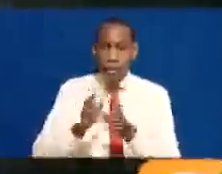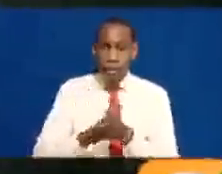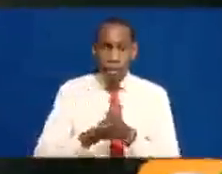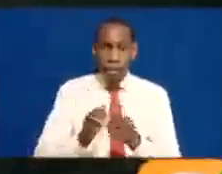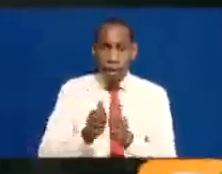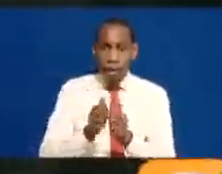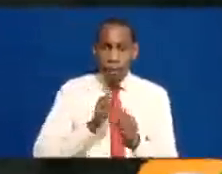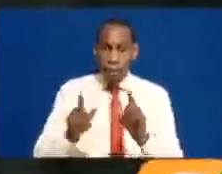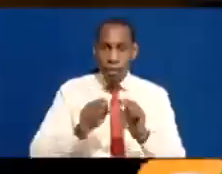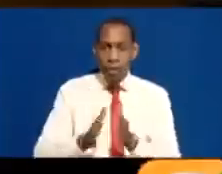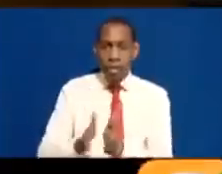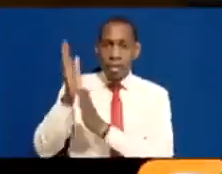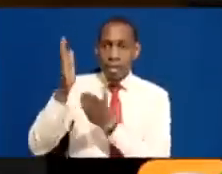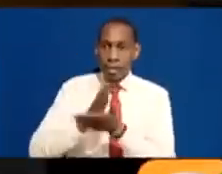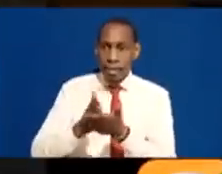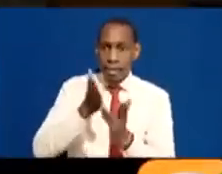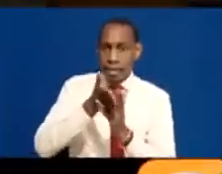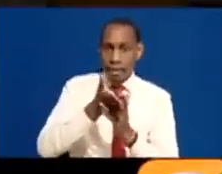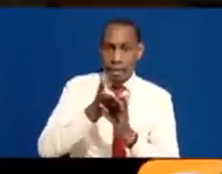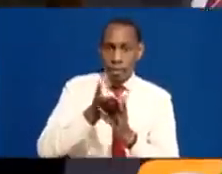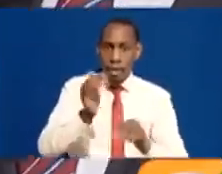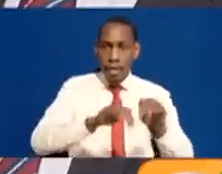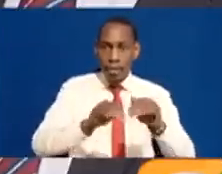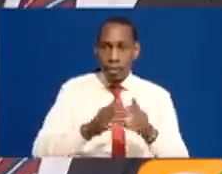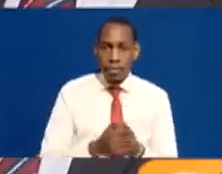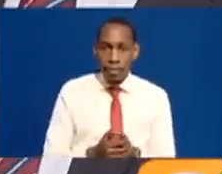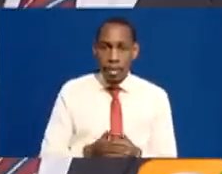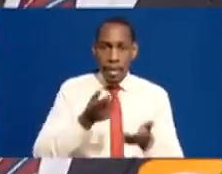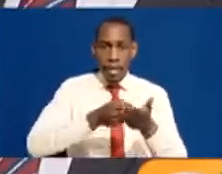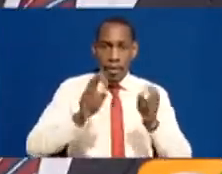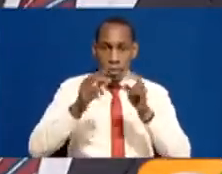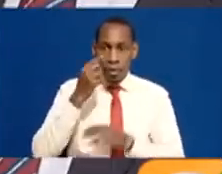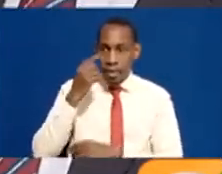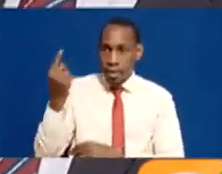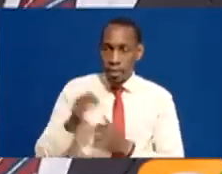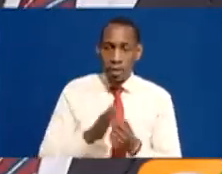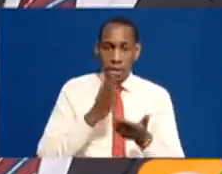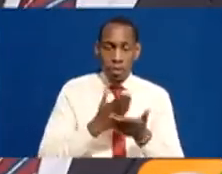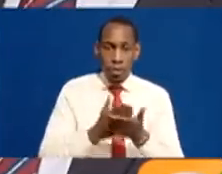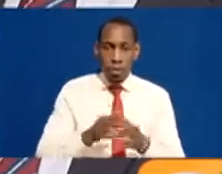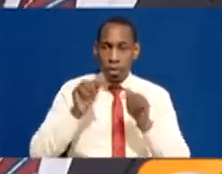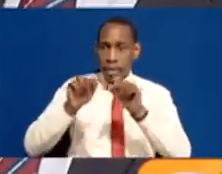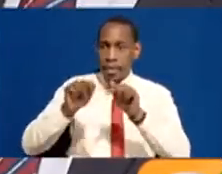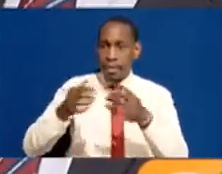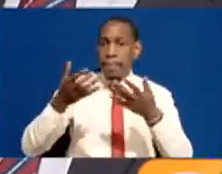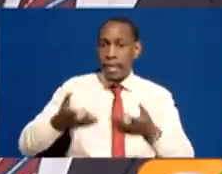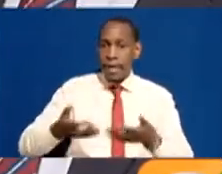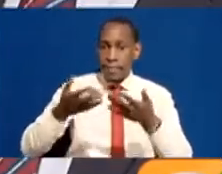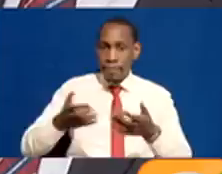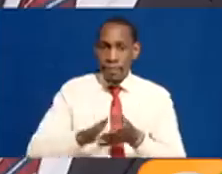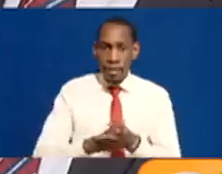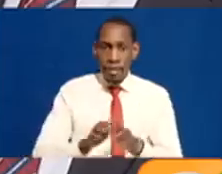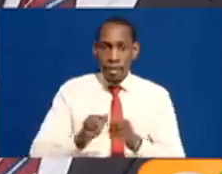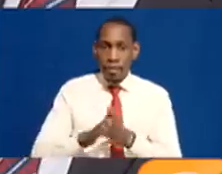dispelled claims of security sector interference in the elections. He wrote, quote, "Despite immense criticism, scorn